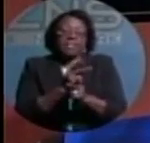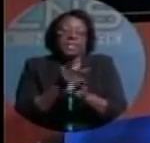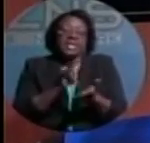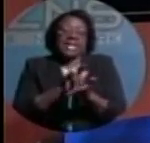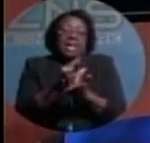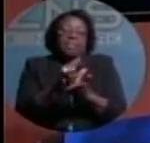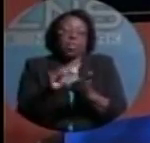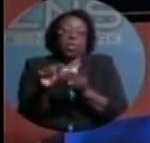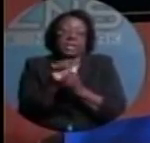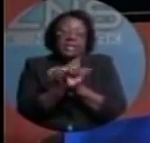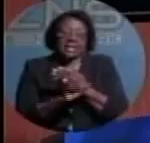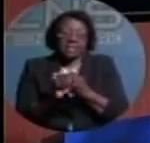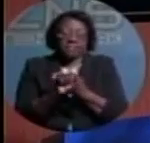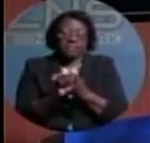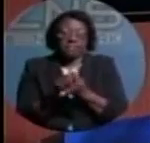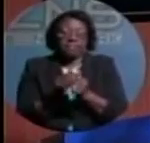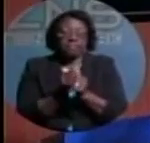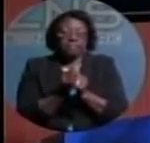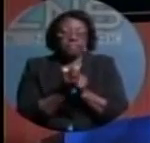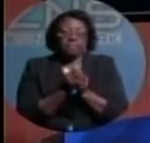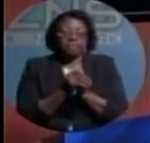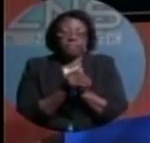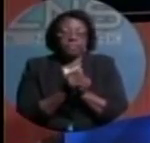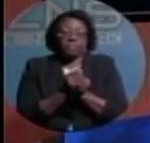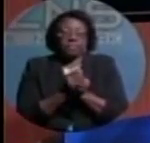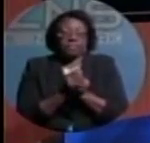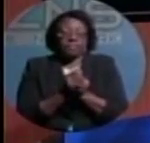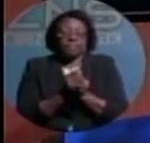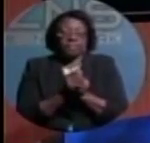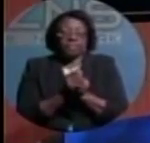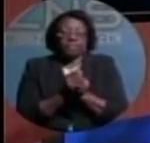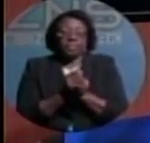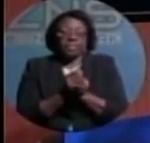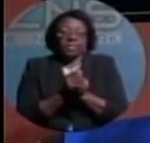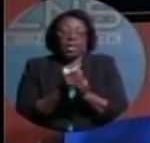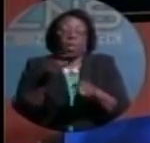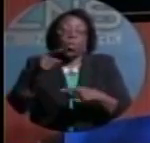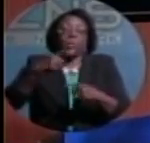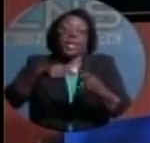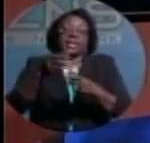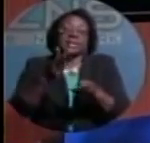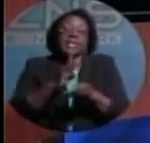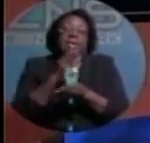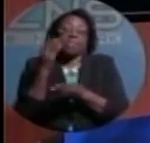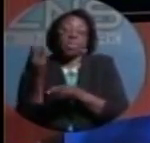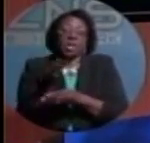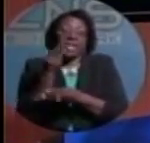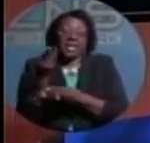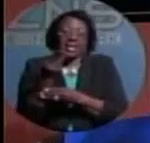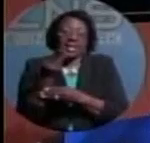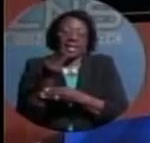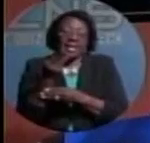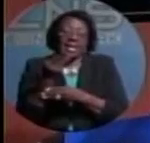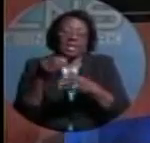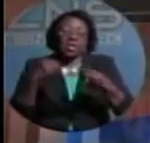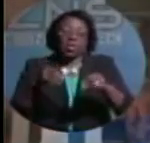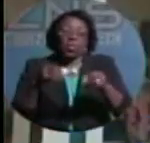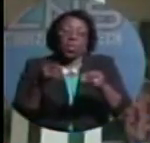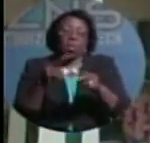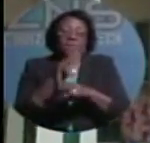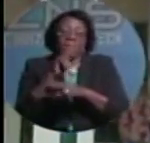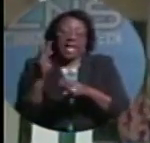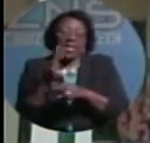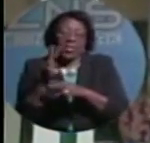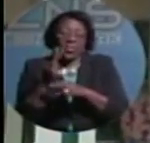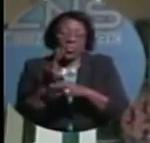operations in a timely manner. Well, typically, Wednesday mornings at Super Value on top of the hill Mackey Street